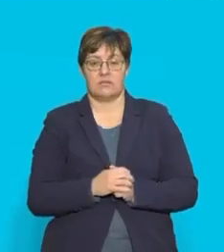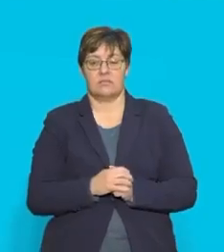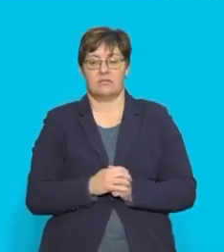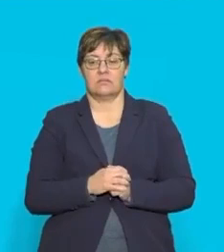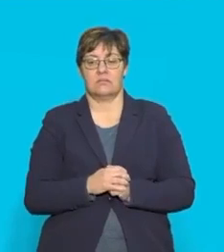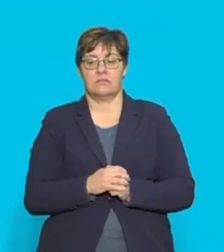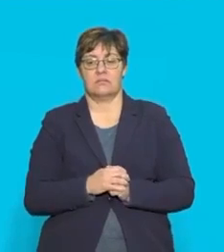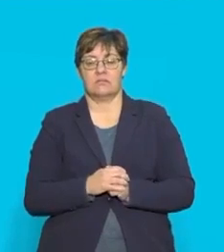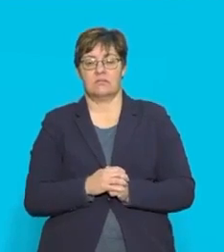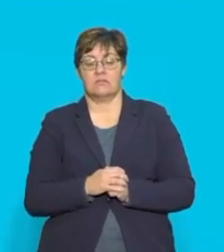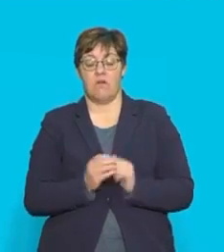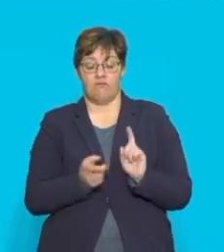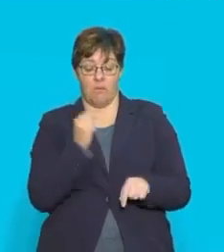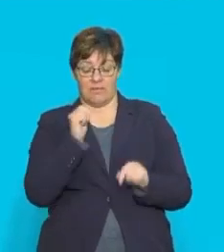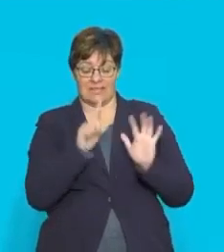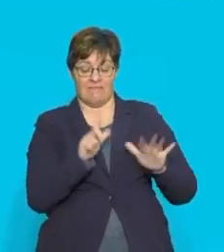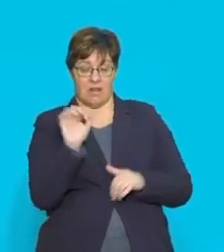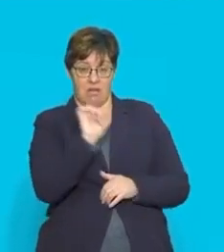but from that 7 cars,